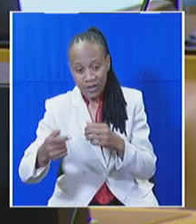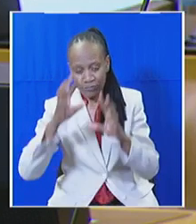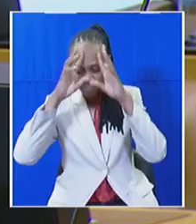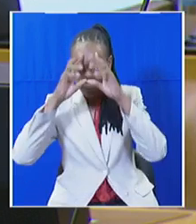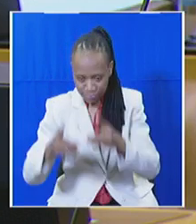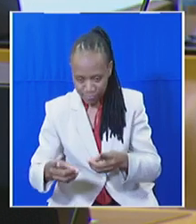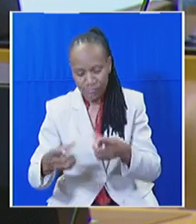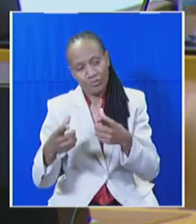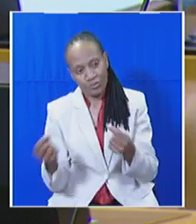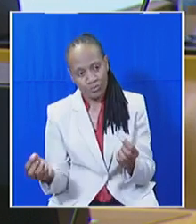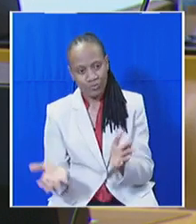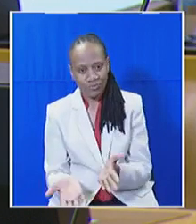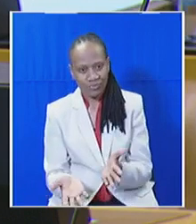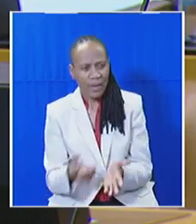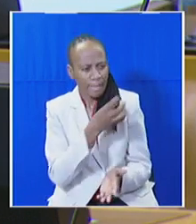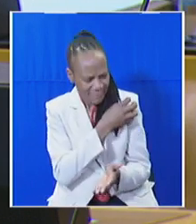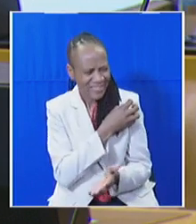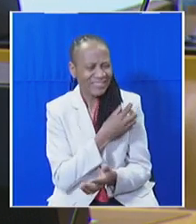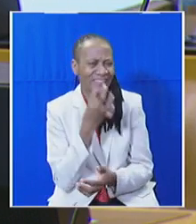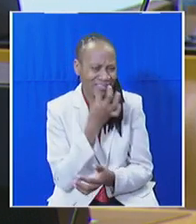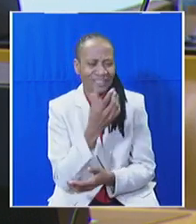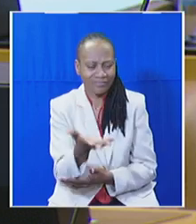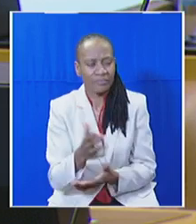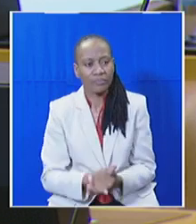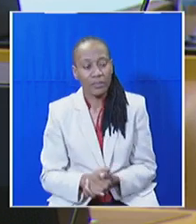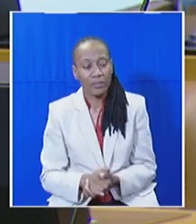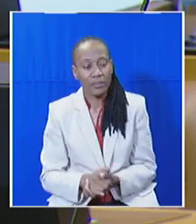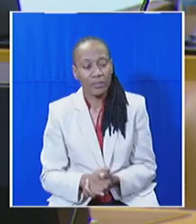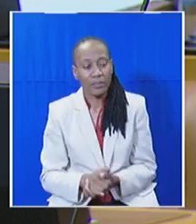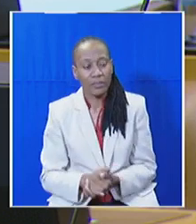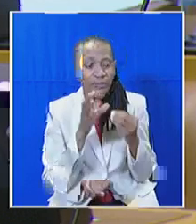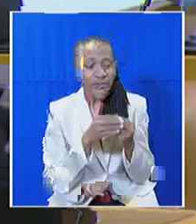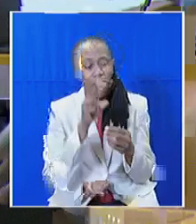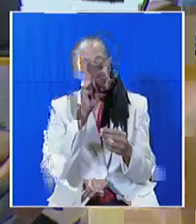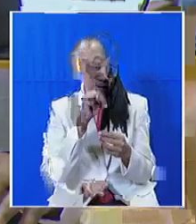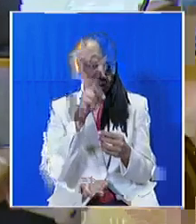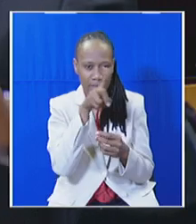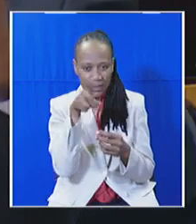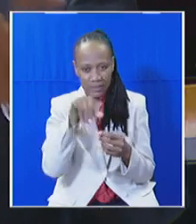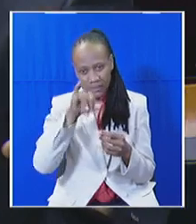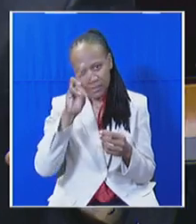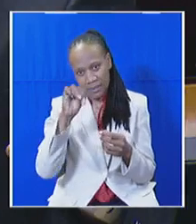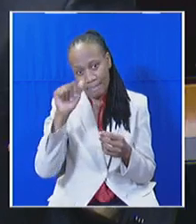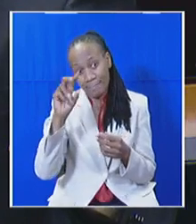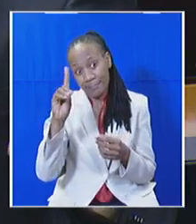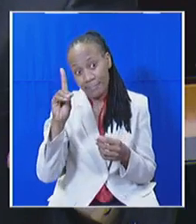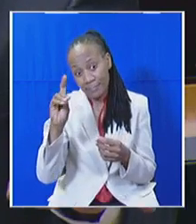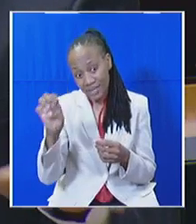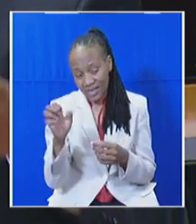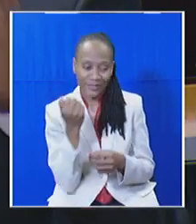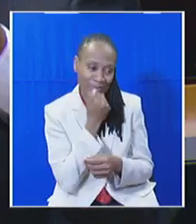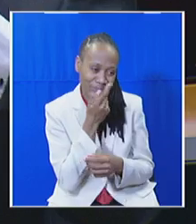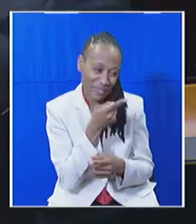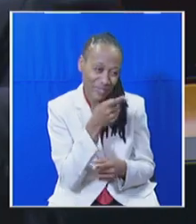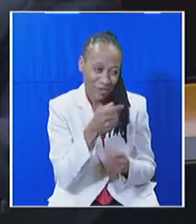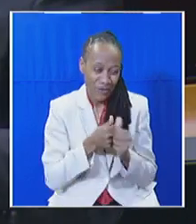know, I'm sympathetic to Honorable Nzimande because articulating that in a different capacity of the